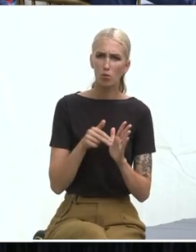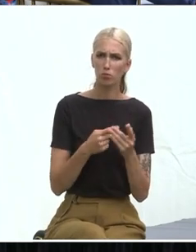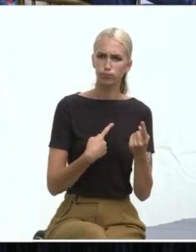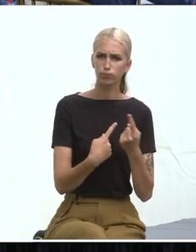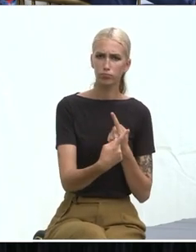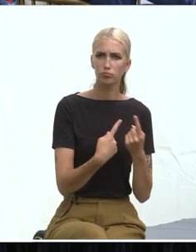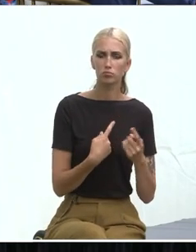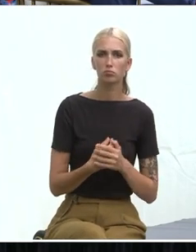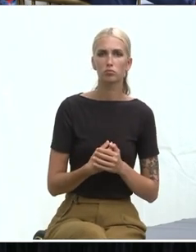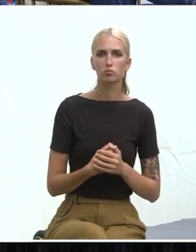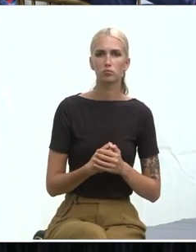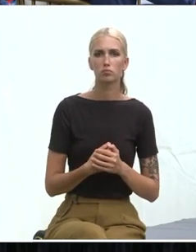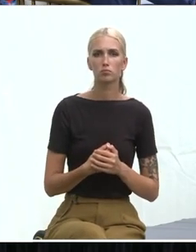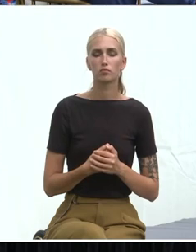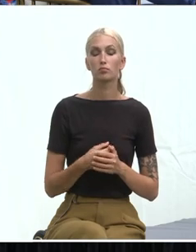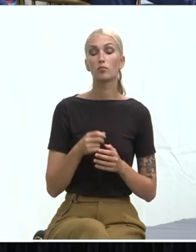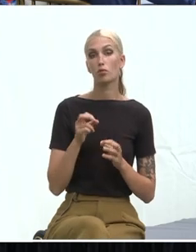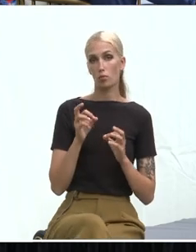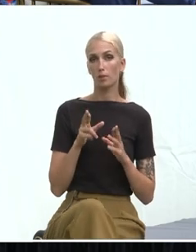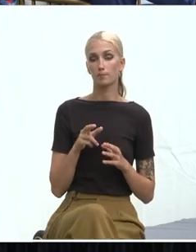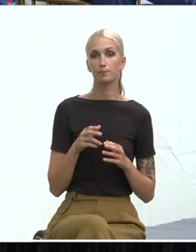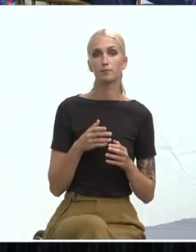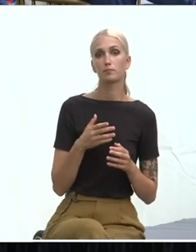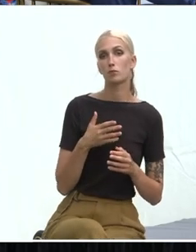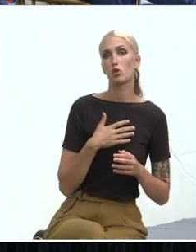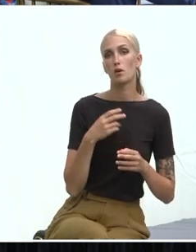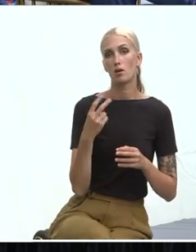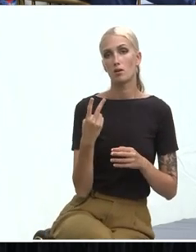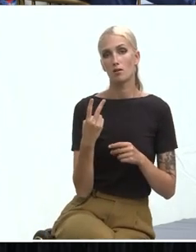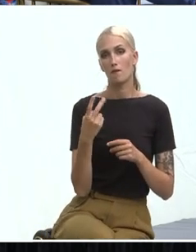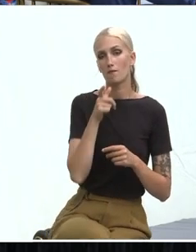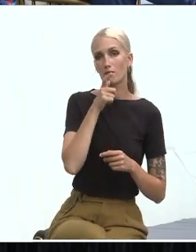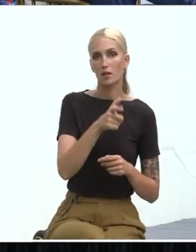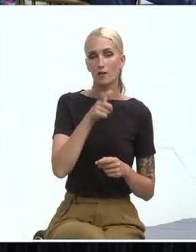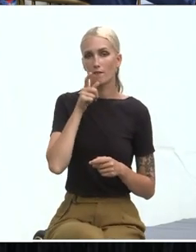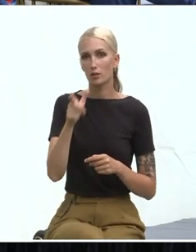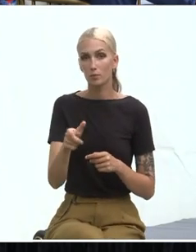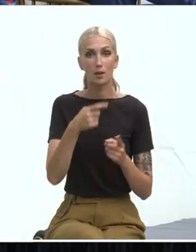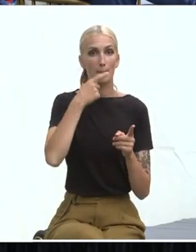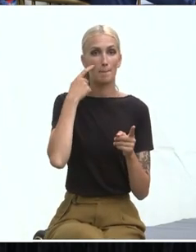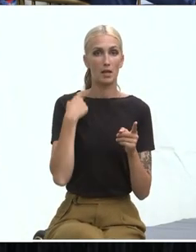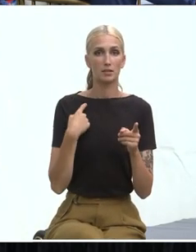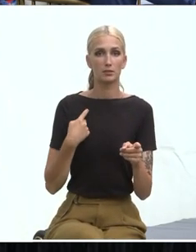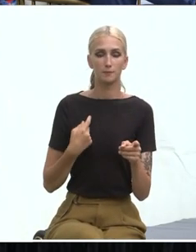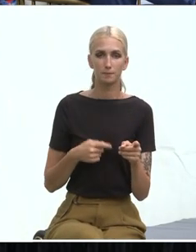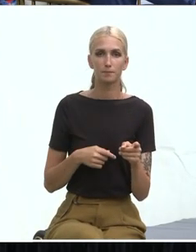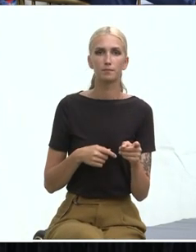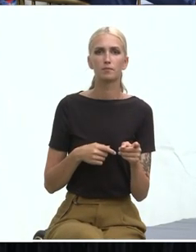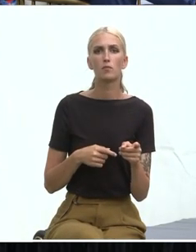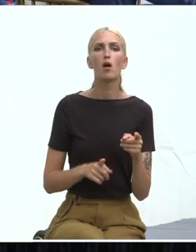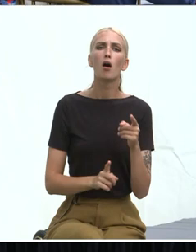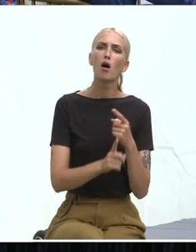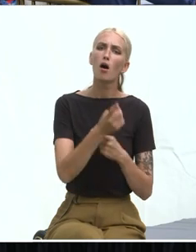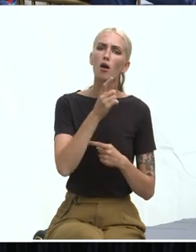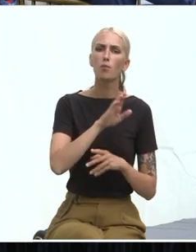Okay, I may have a twofold answer. In our experience, at least in Finland, men, when they are beginning to talk about